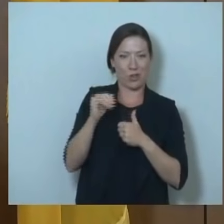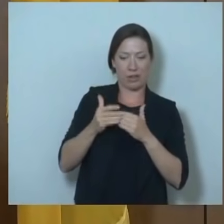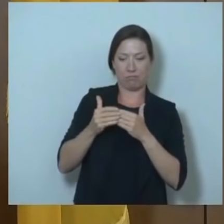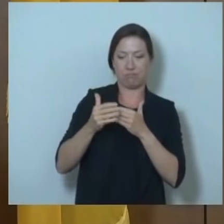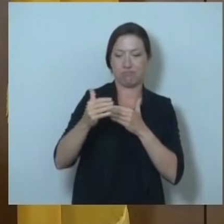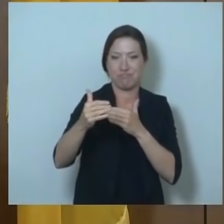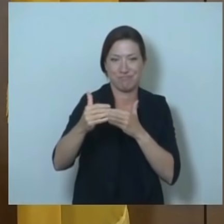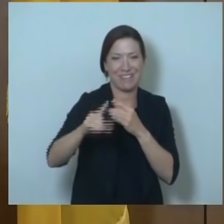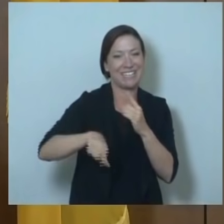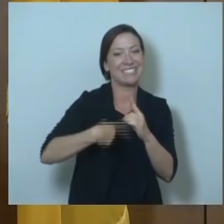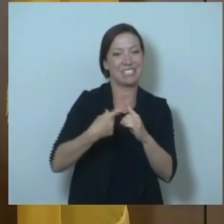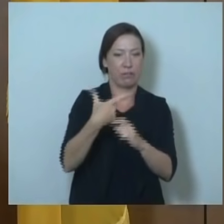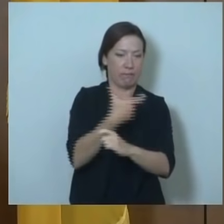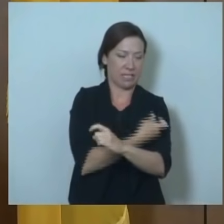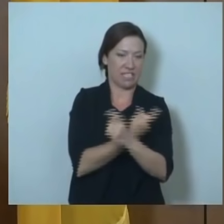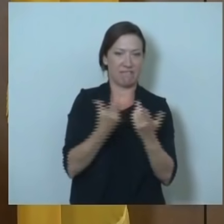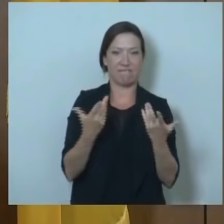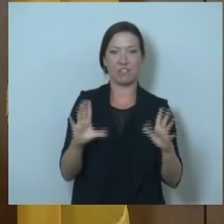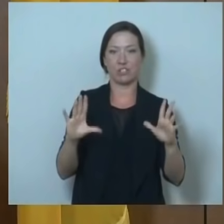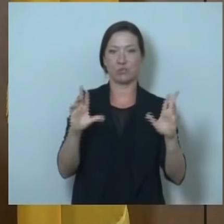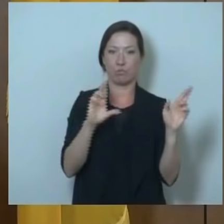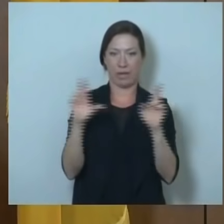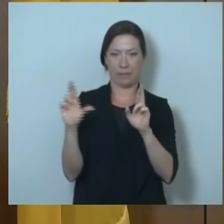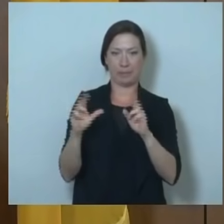vaccine. In saying that, I want New